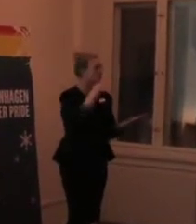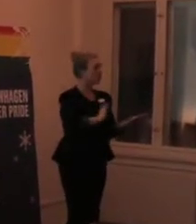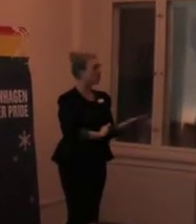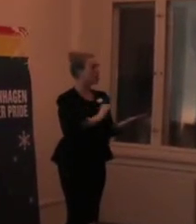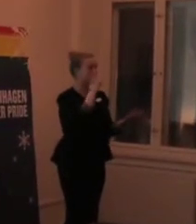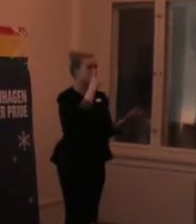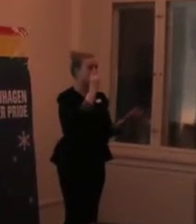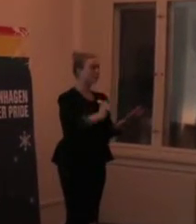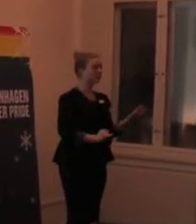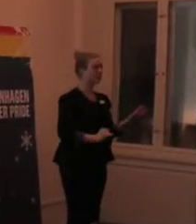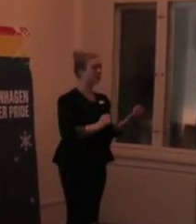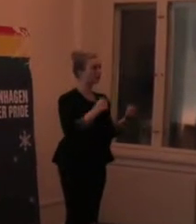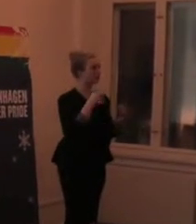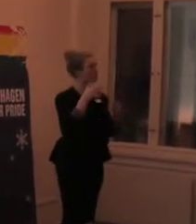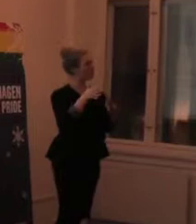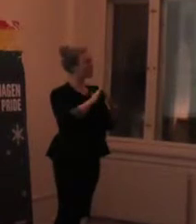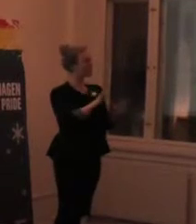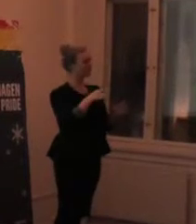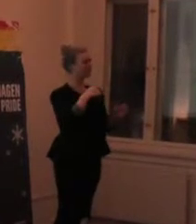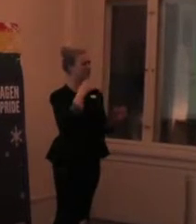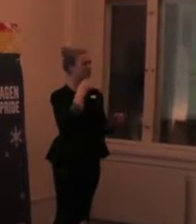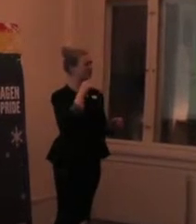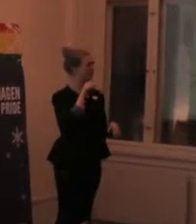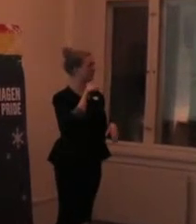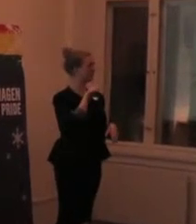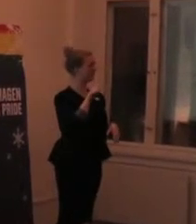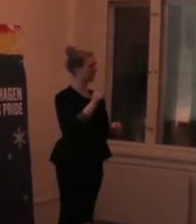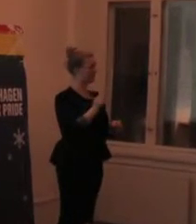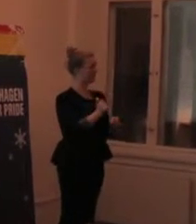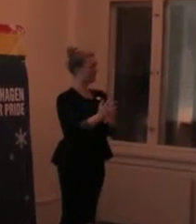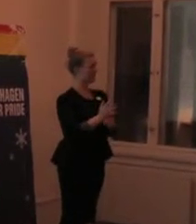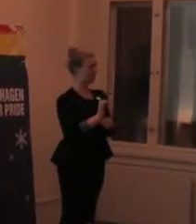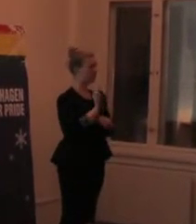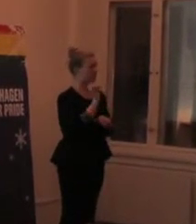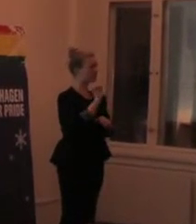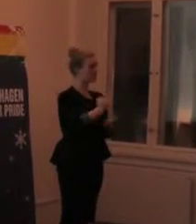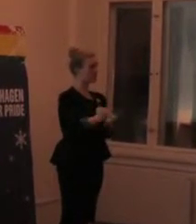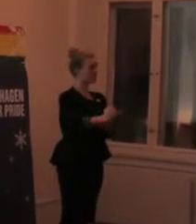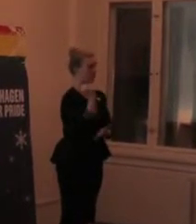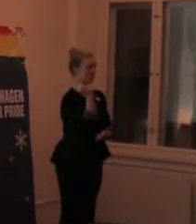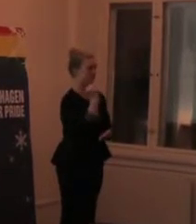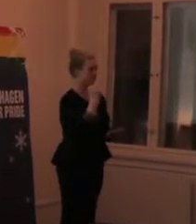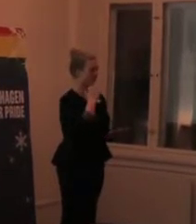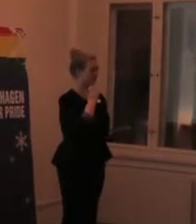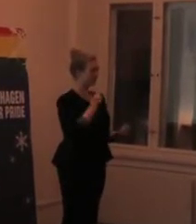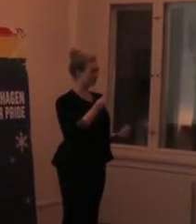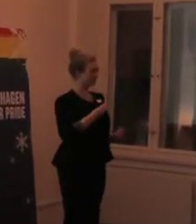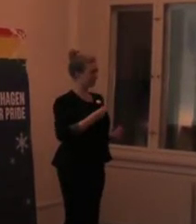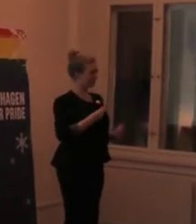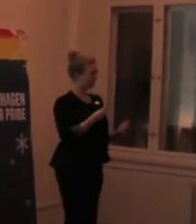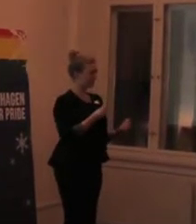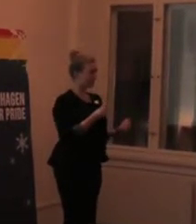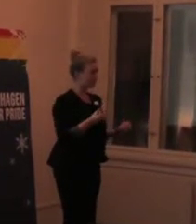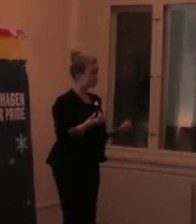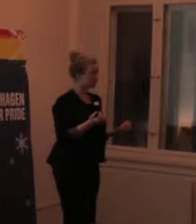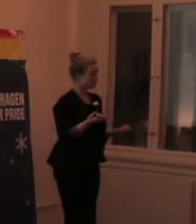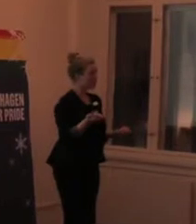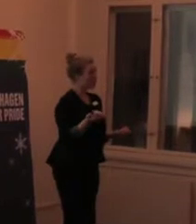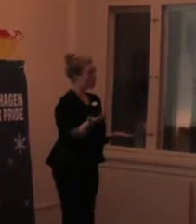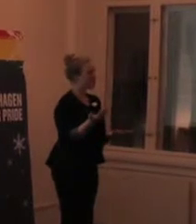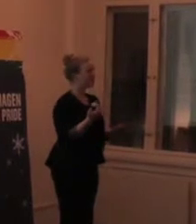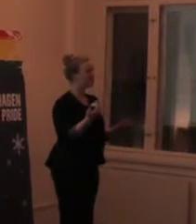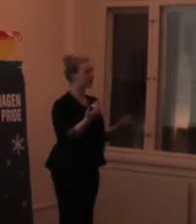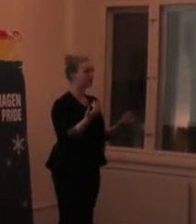in a way that says this phenomenon should be eradicated from the Iraqi community. Our